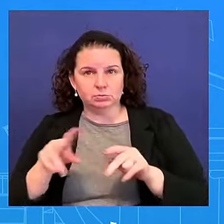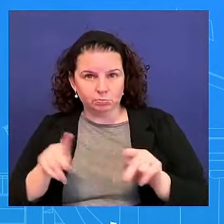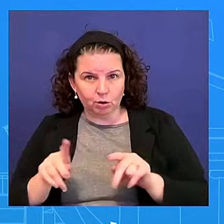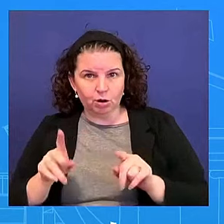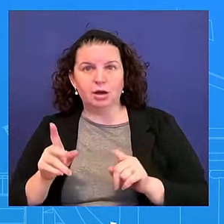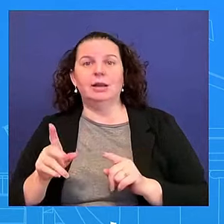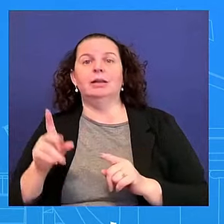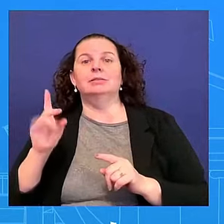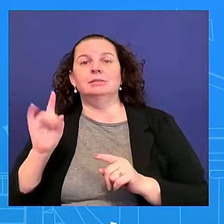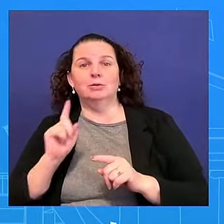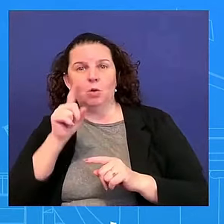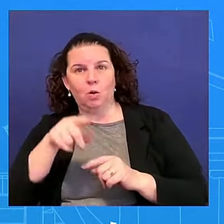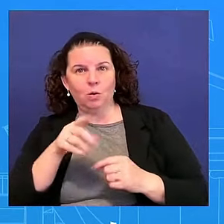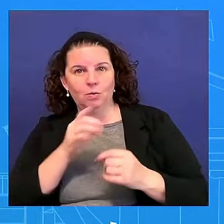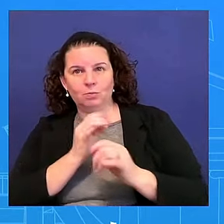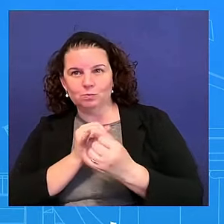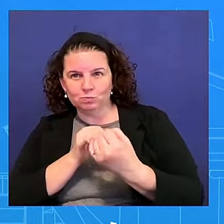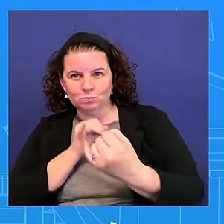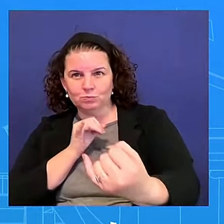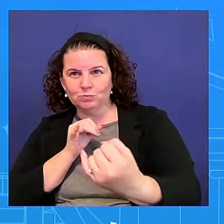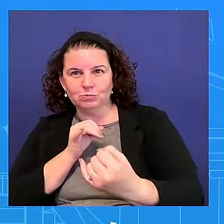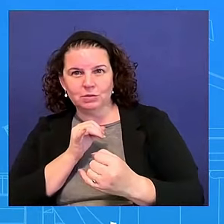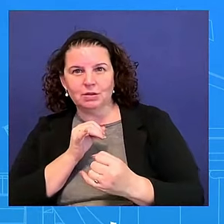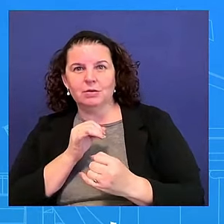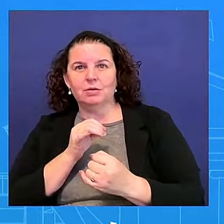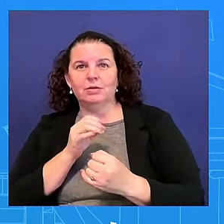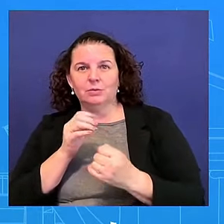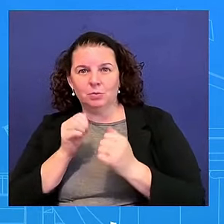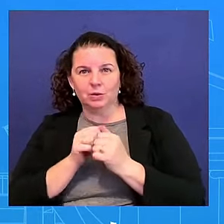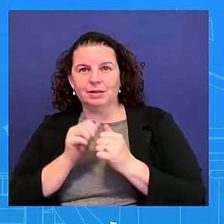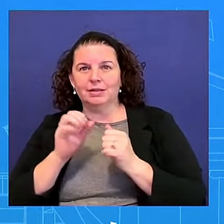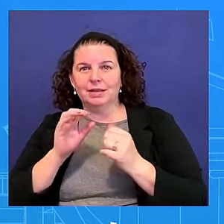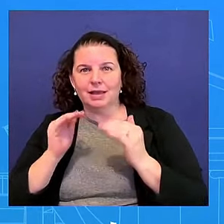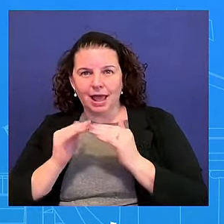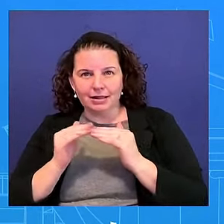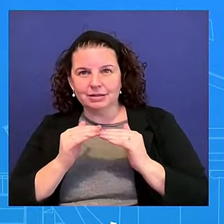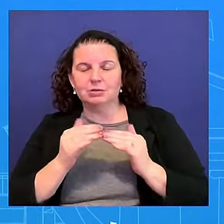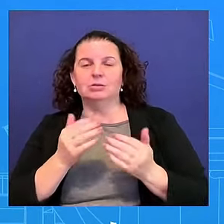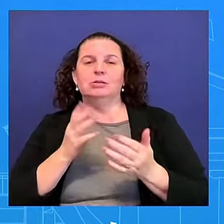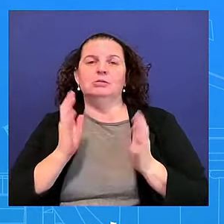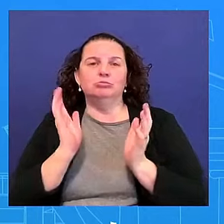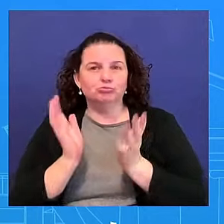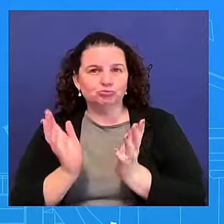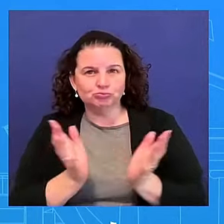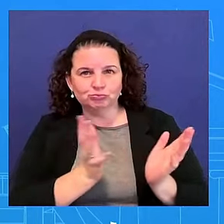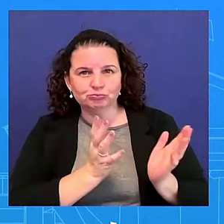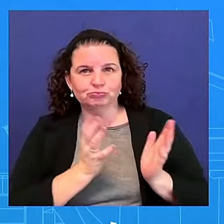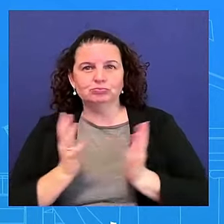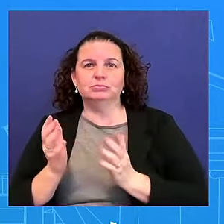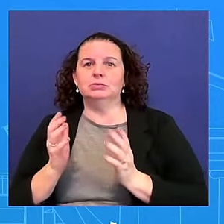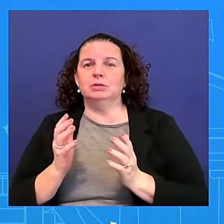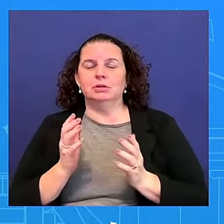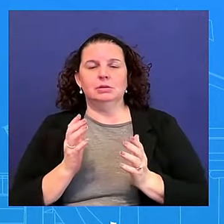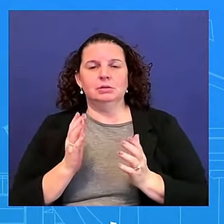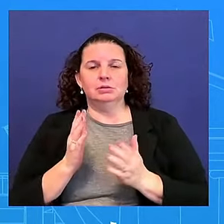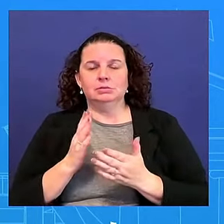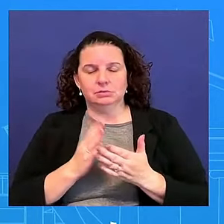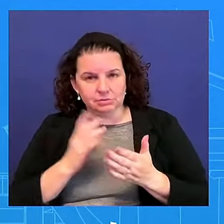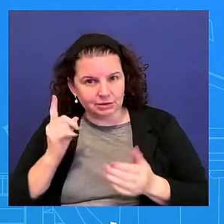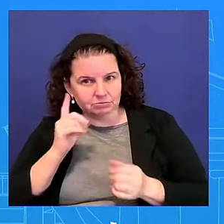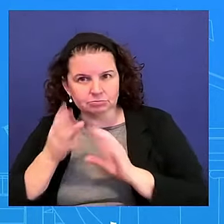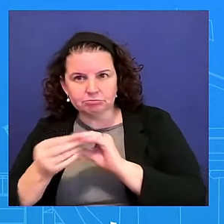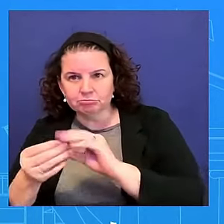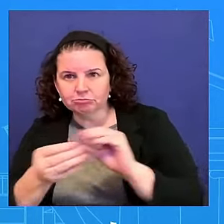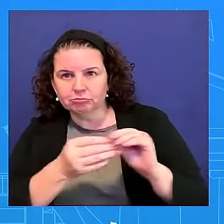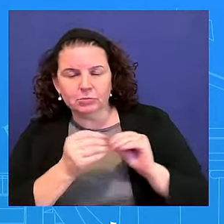of your colleagues spoke to some of the folks who were there and heard from them directly. He heard from folks at the rope line. I mean, these are